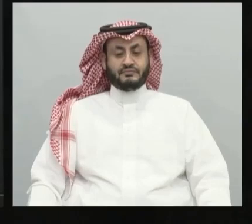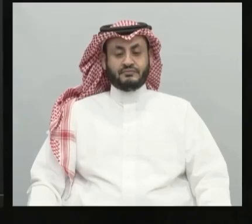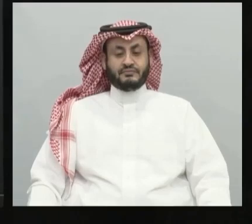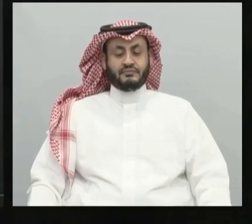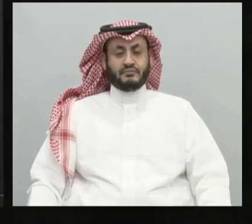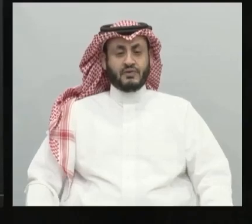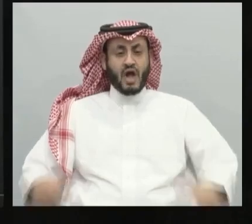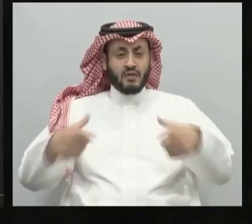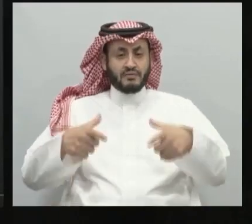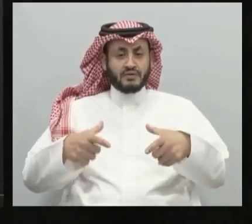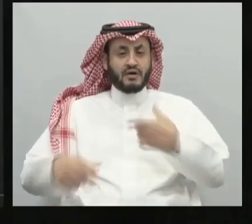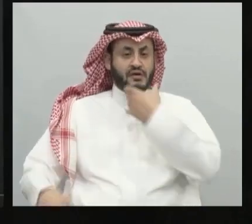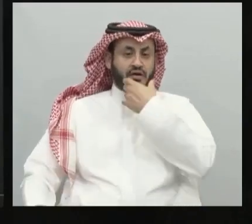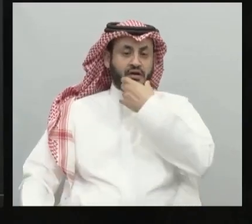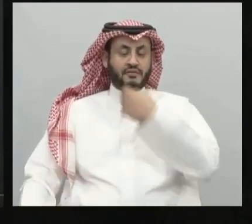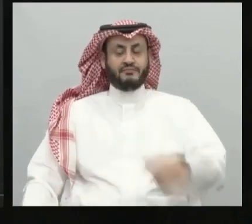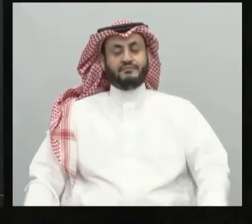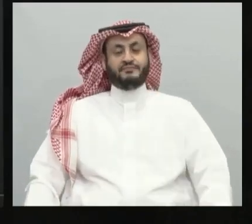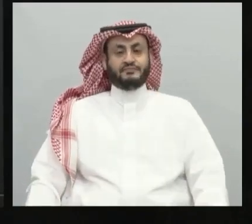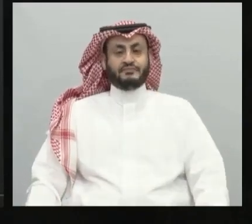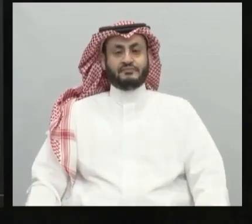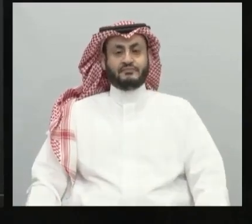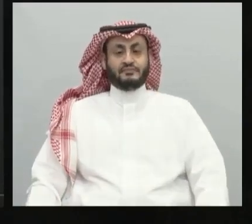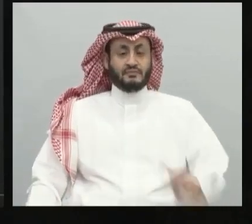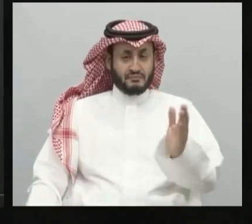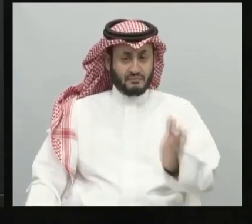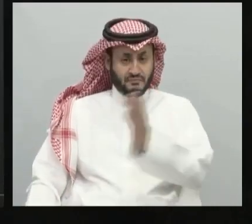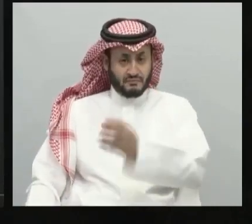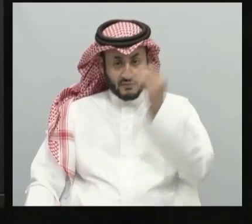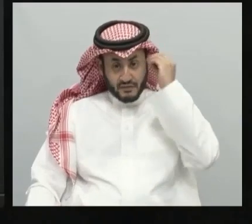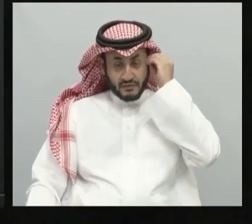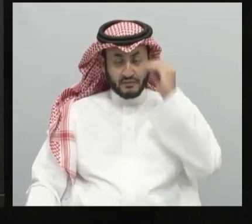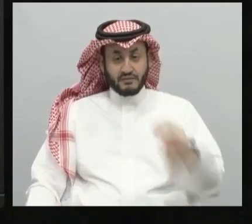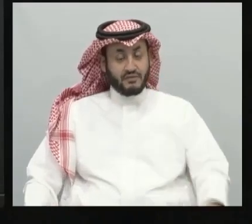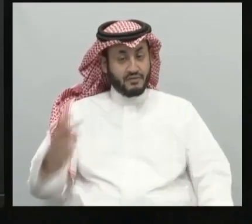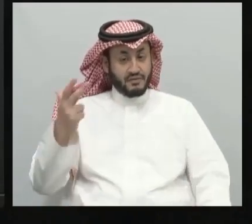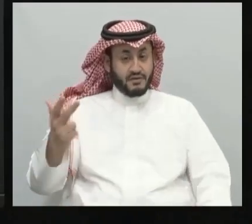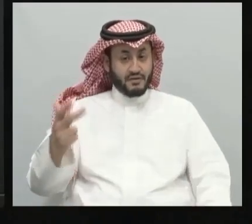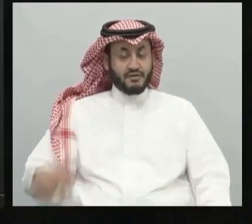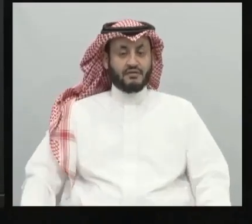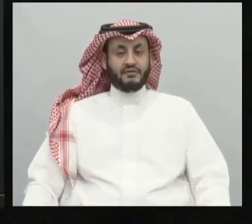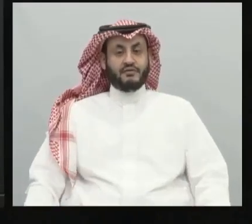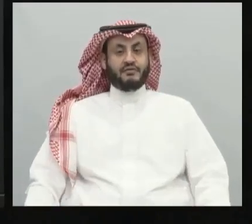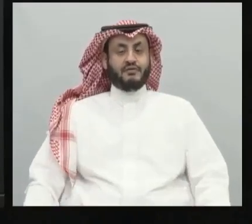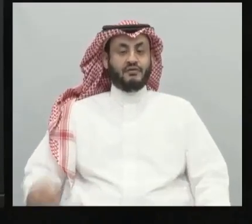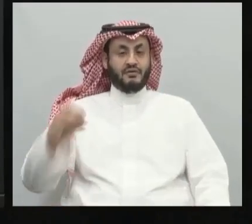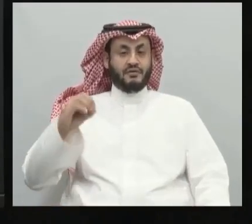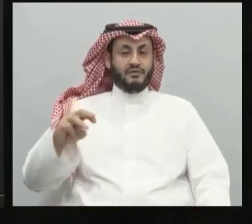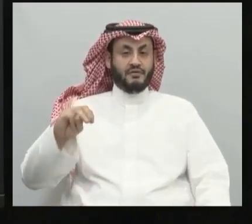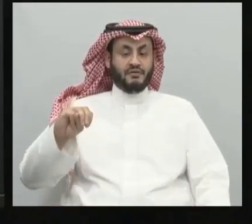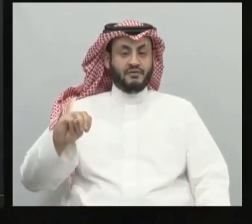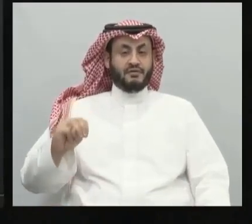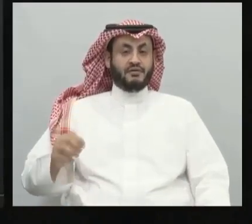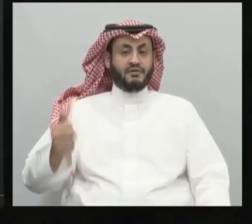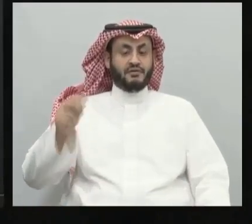our capital city is Riyadh. Oman is a name of country. People who live in Oman called